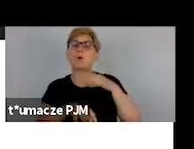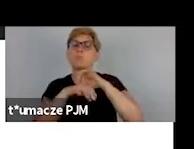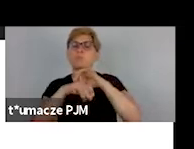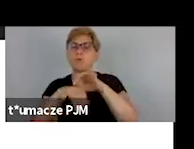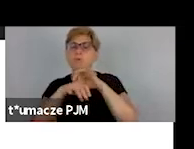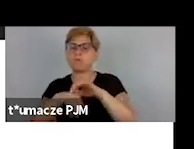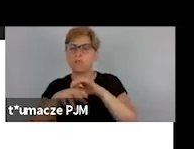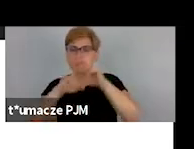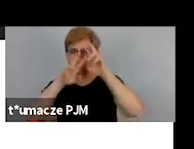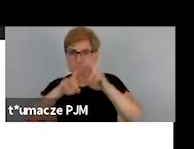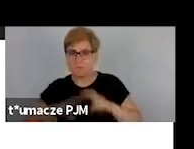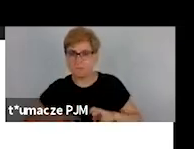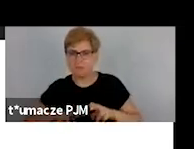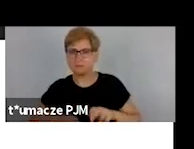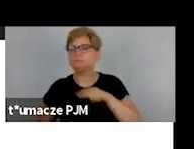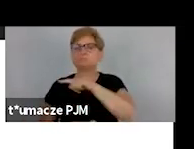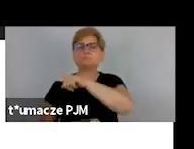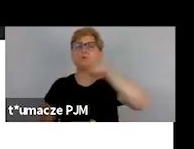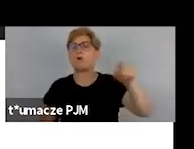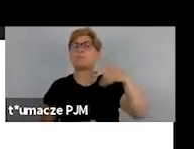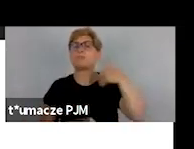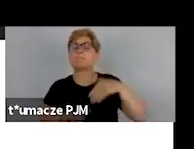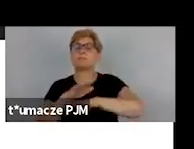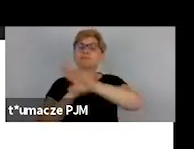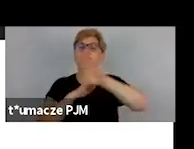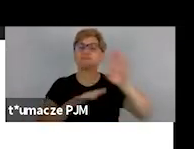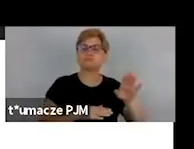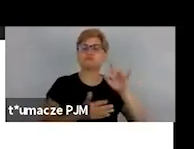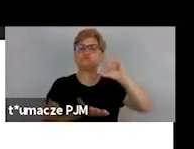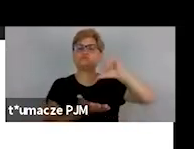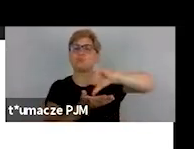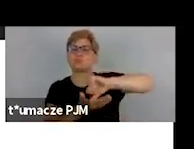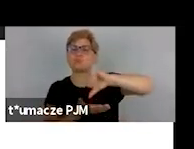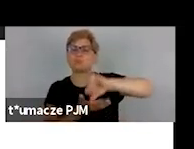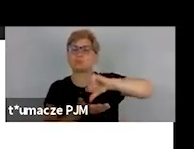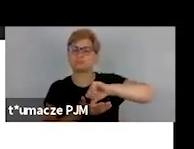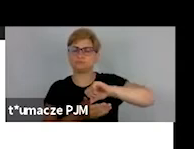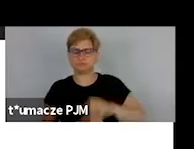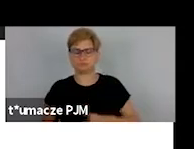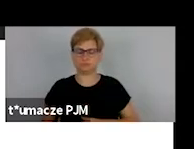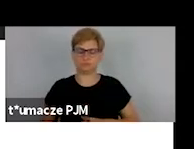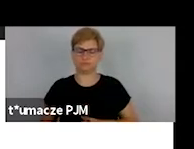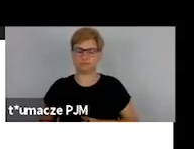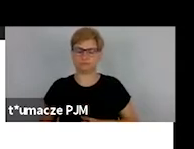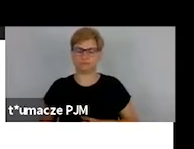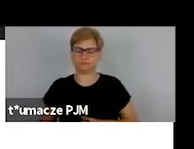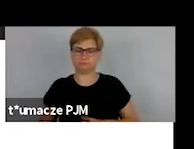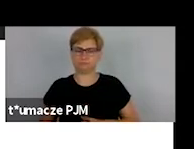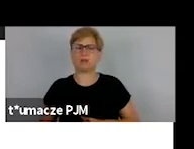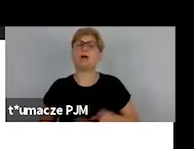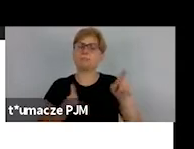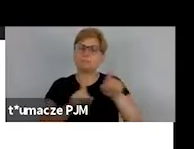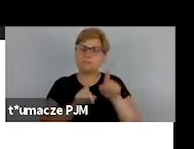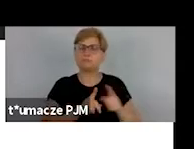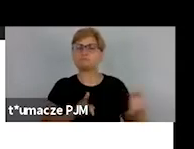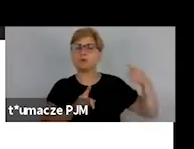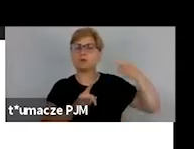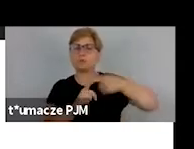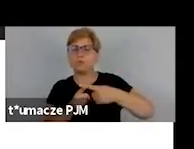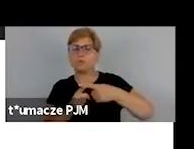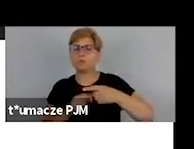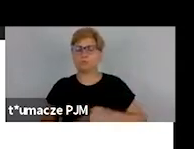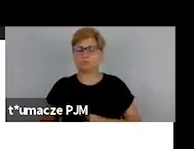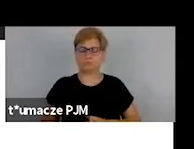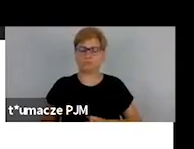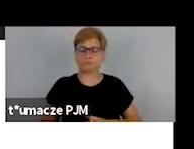which it's normalized. So, violence against women in many parts of South Africa is not an uncommon